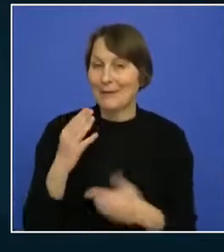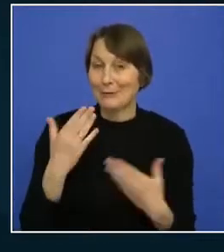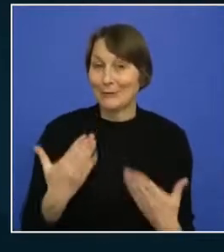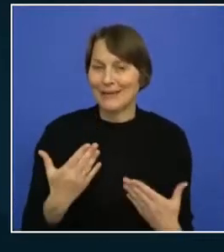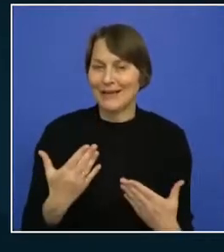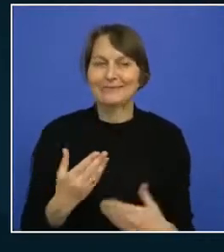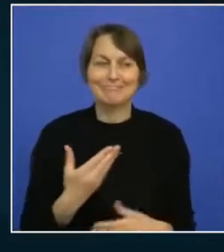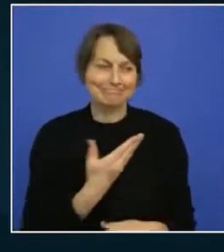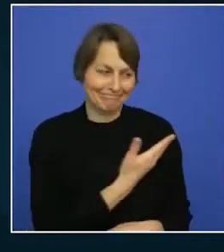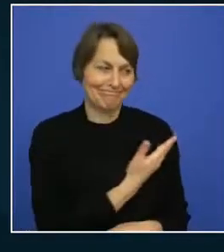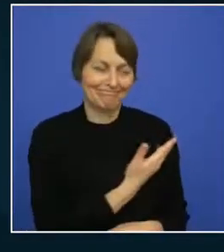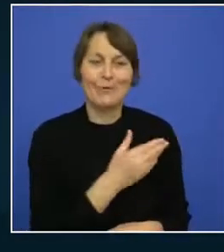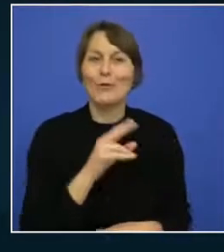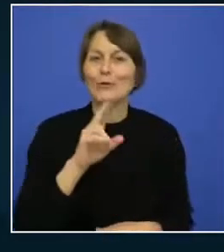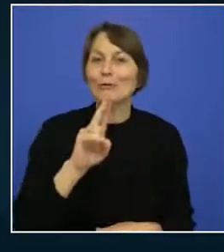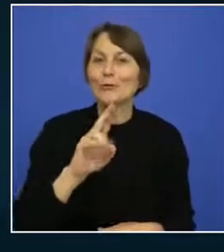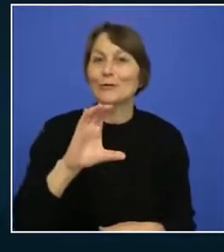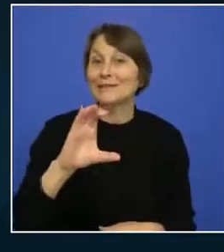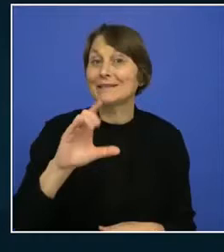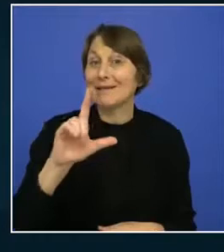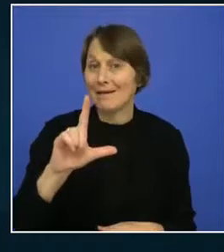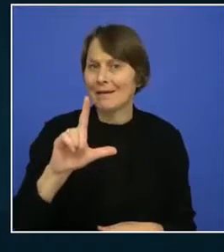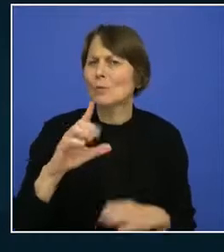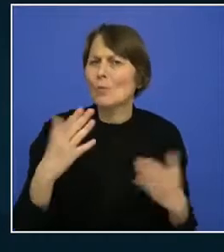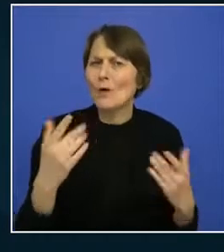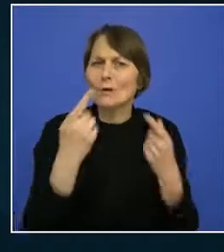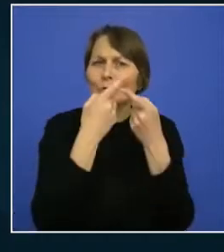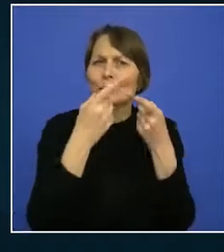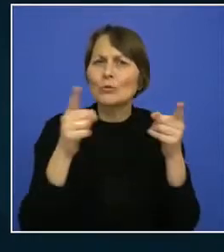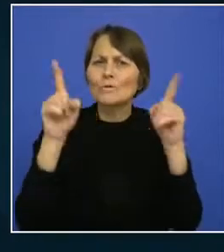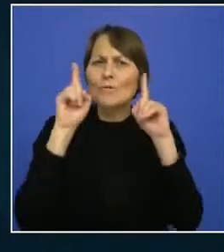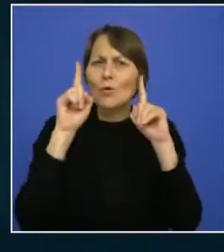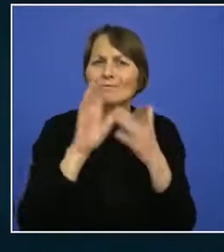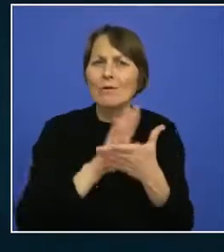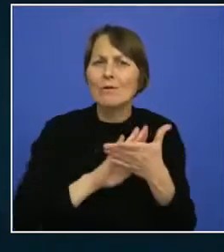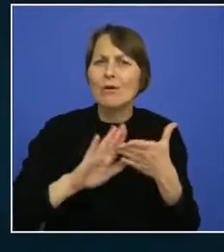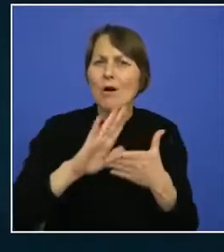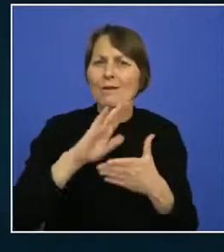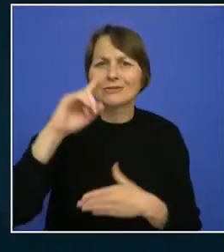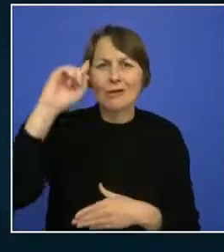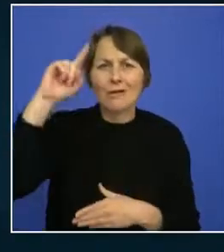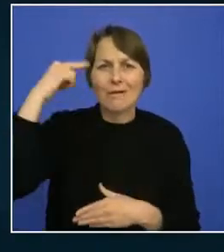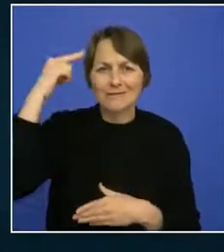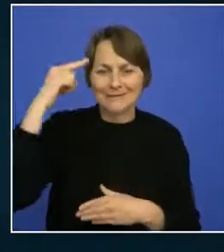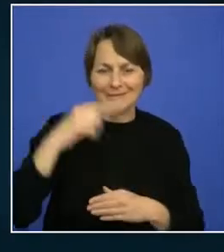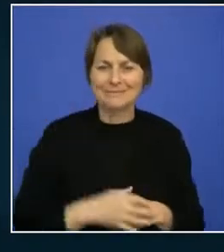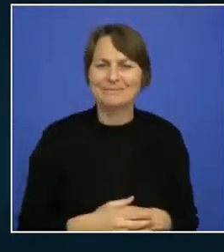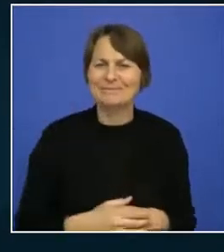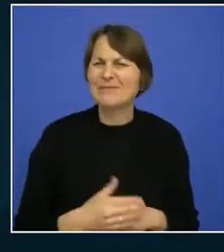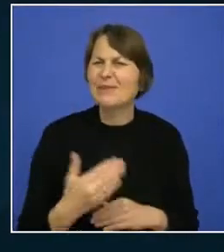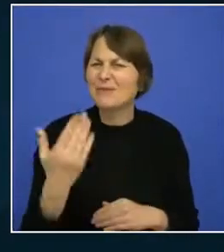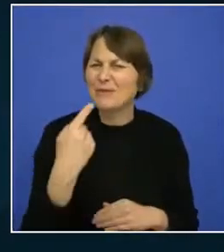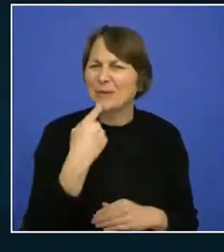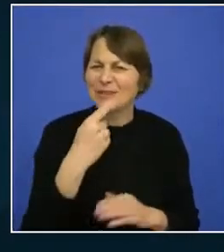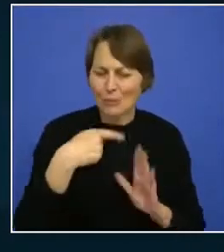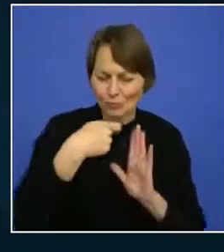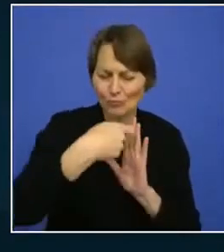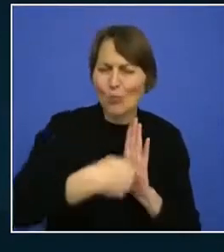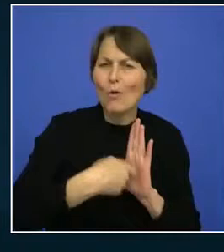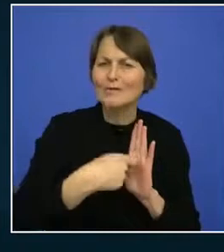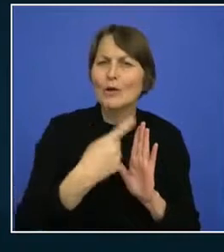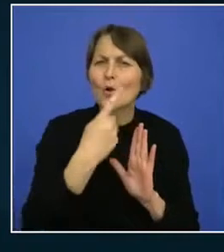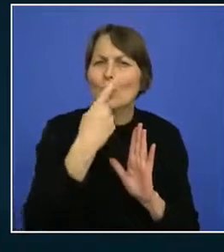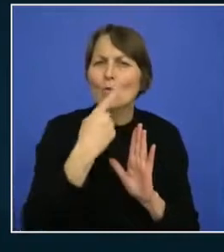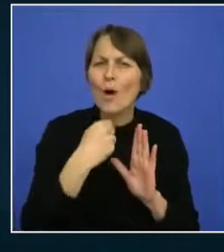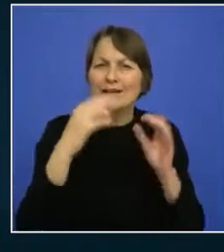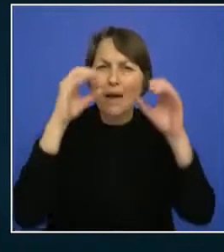for University College London. So I mentioned the Red Panda Network in the beginning. So this